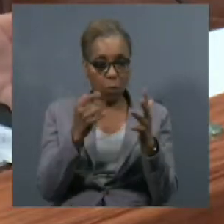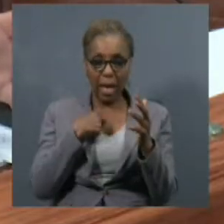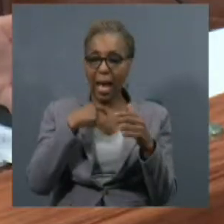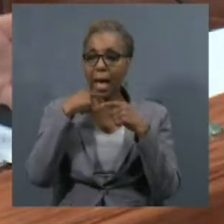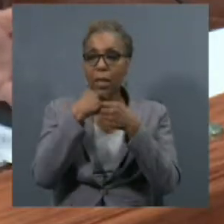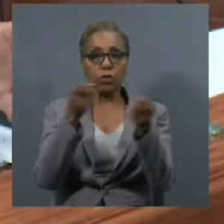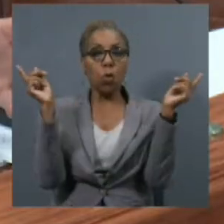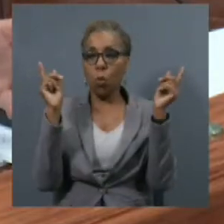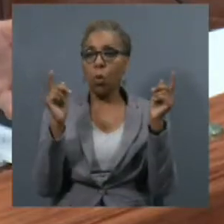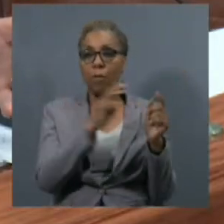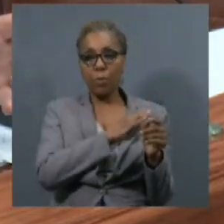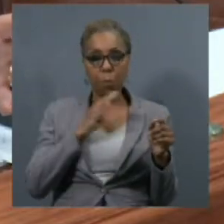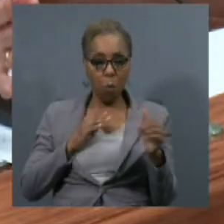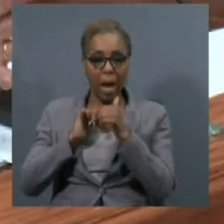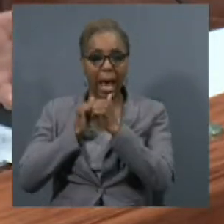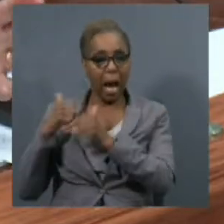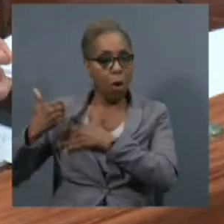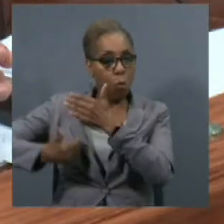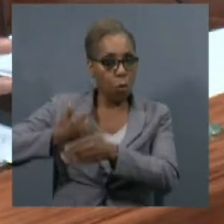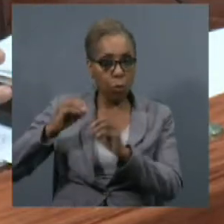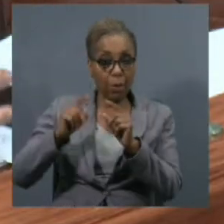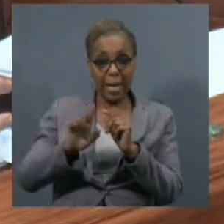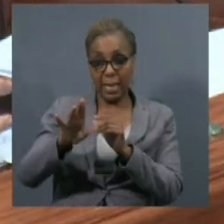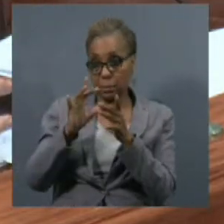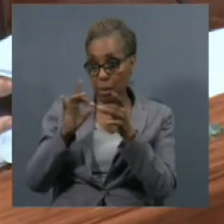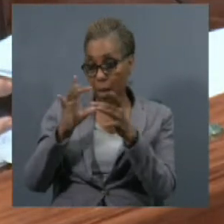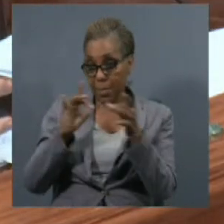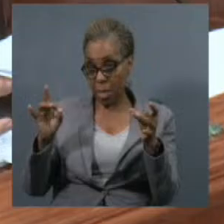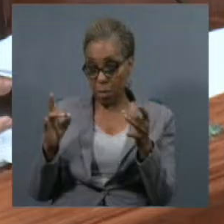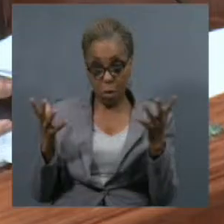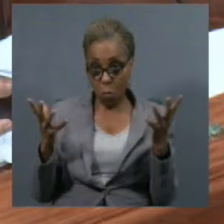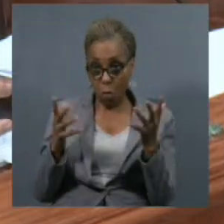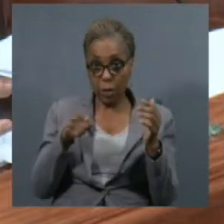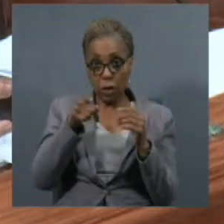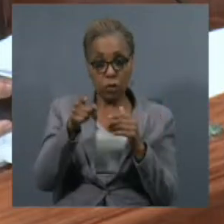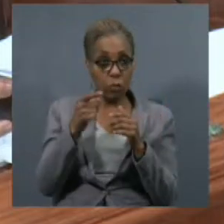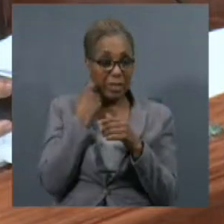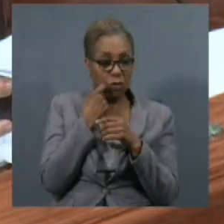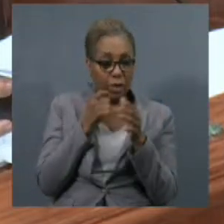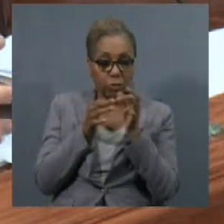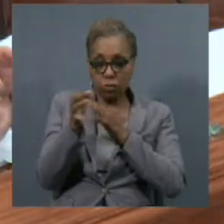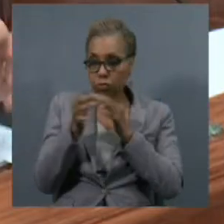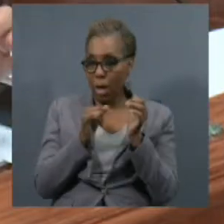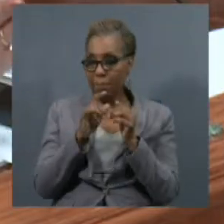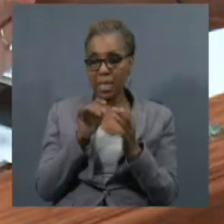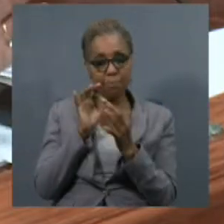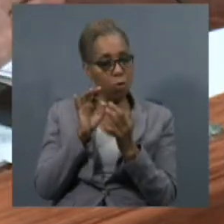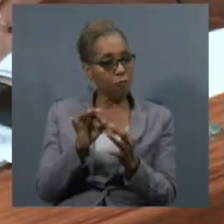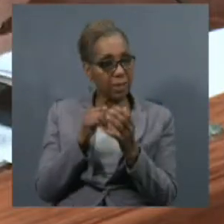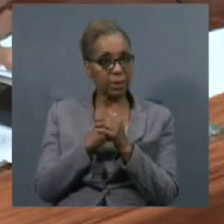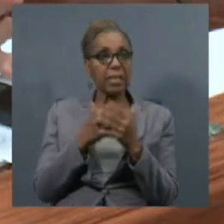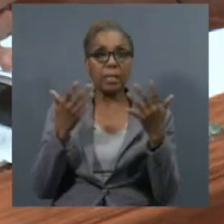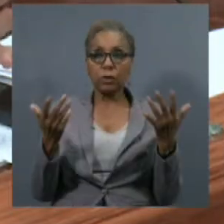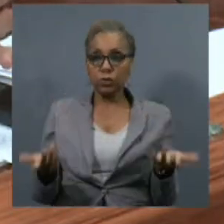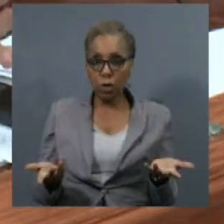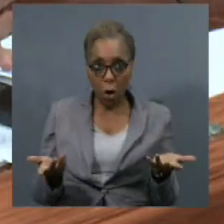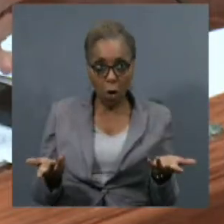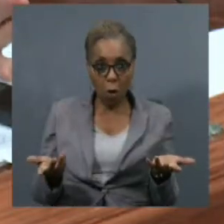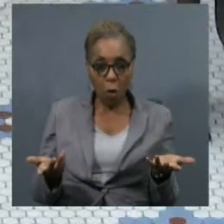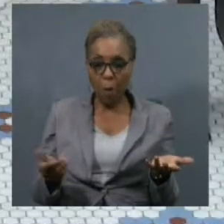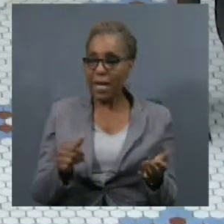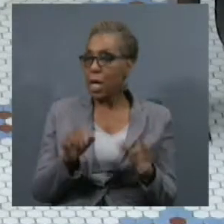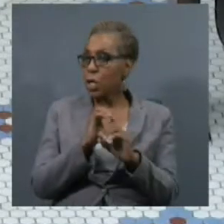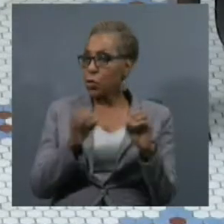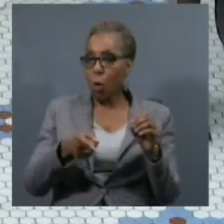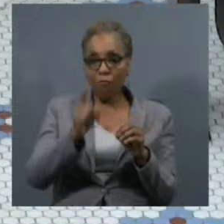board, Right. how it would work. And his comment was, you've just described it perfectly. Right. And So, no offense,